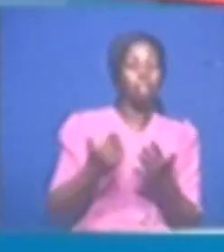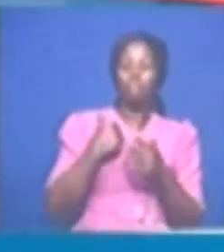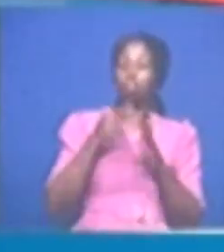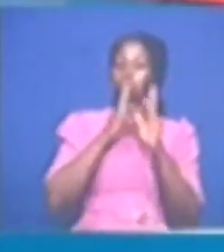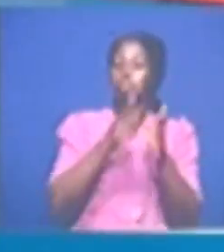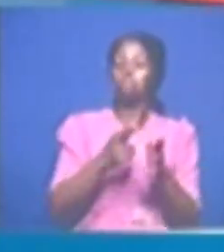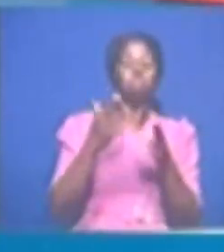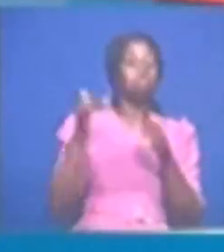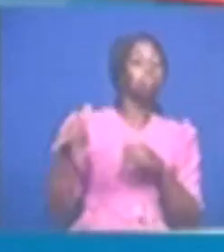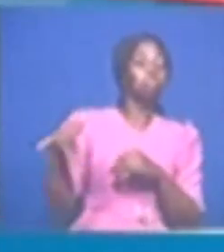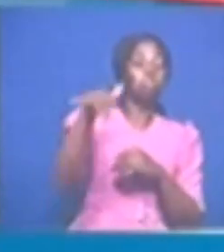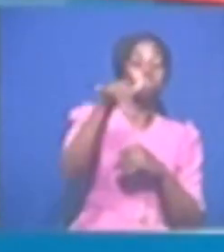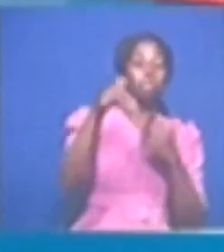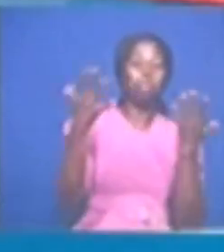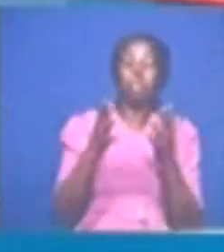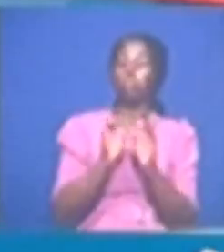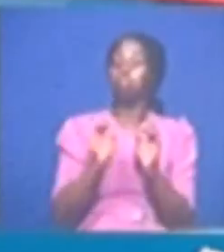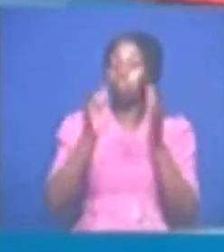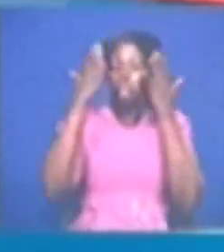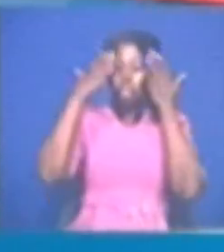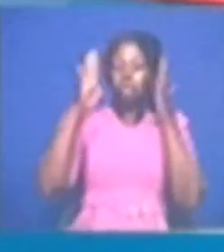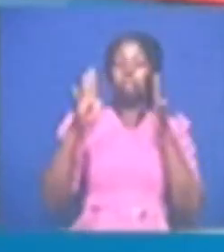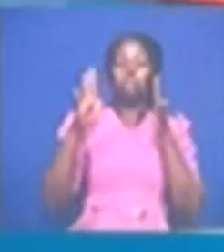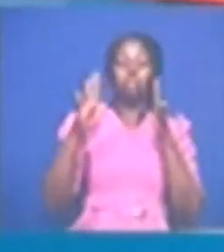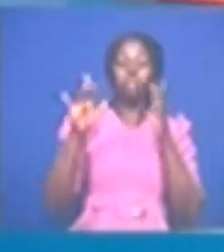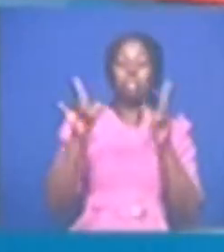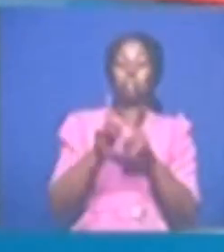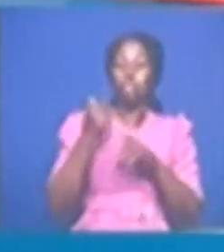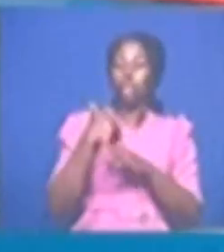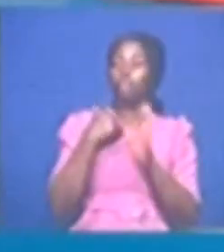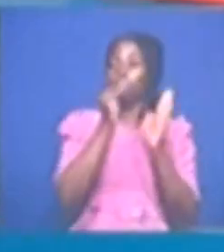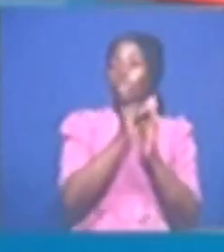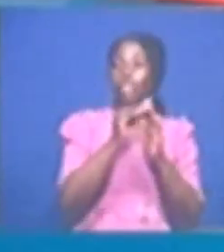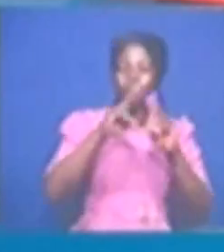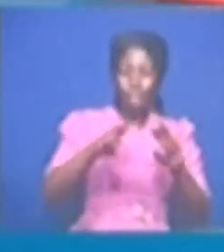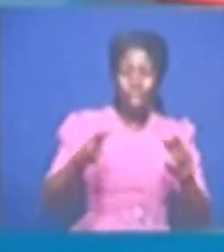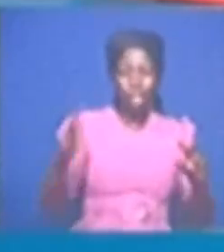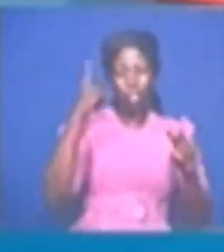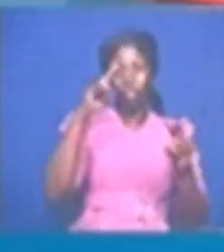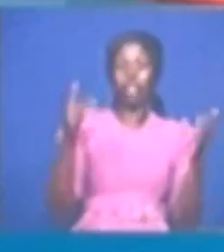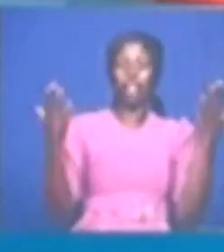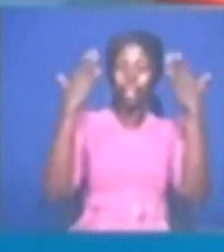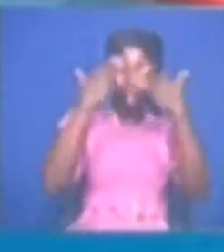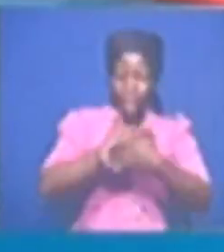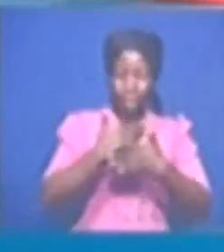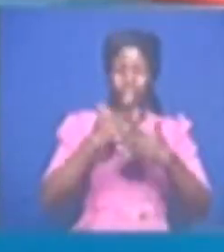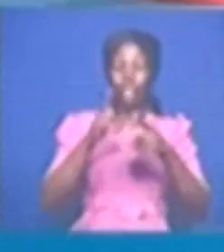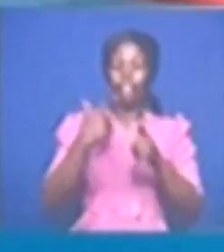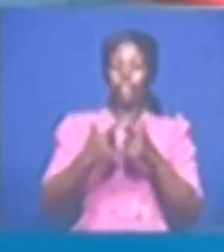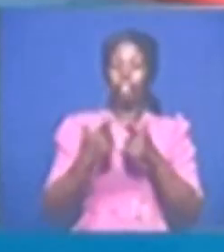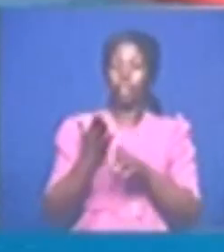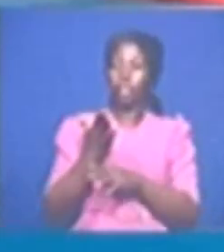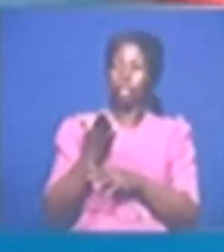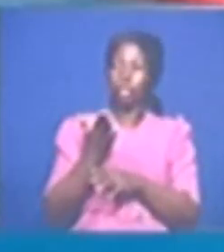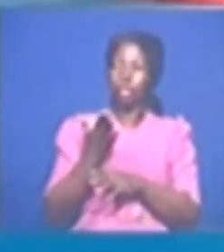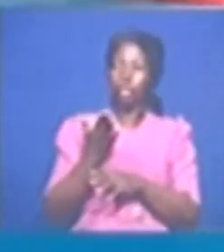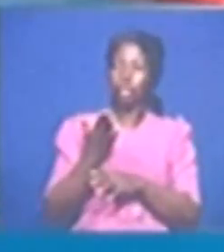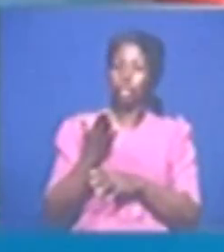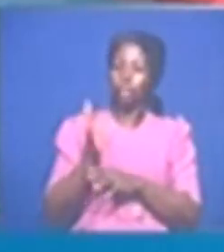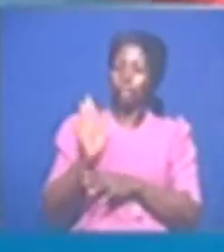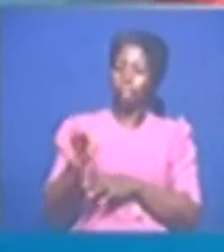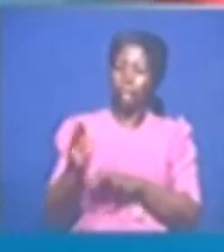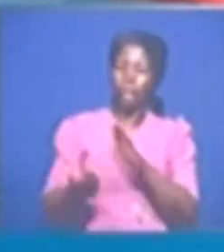plane is not yet known, and they have posted the search for the night, and they will be resuming the search in the morning. So as